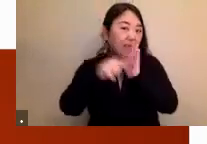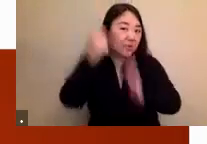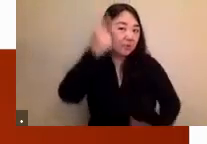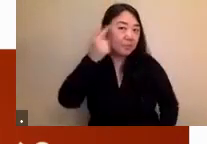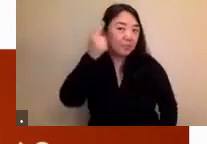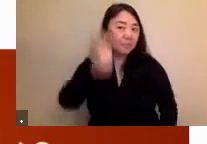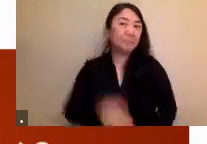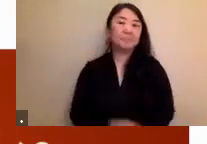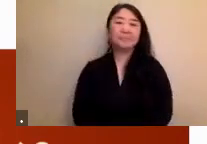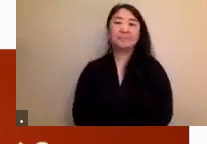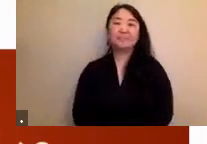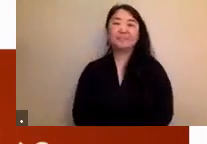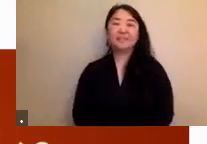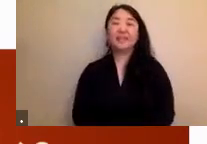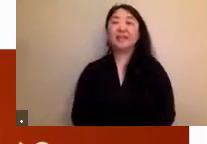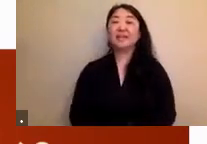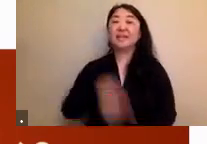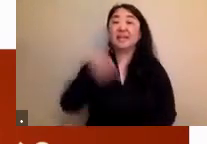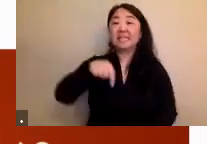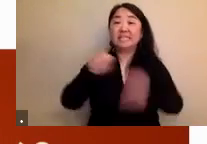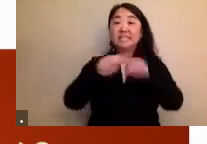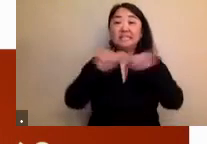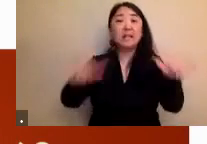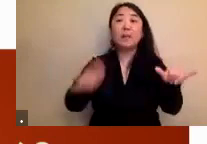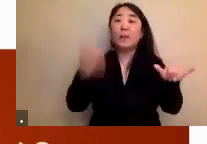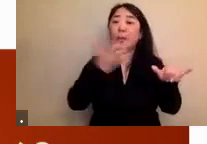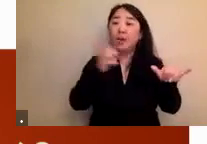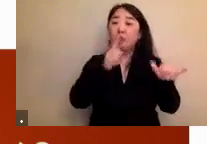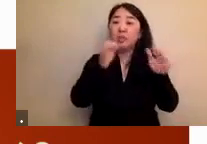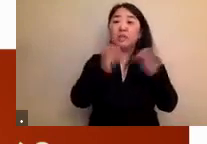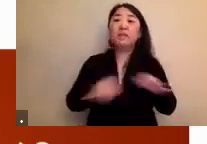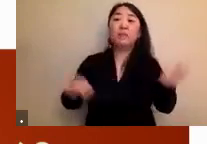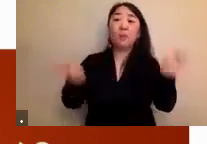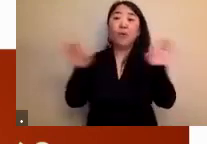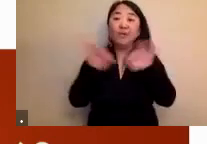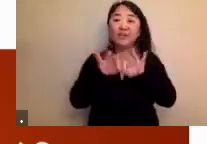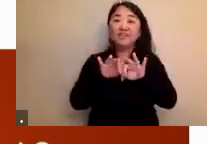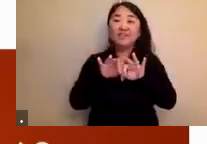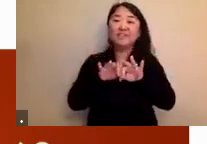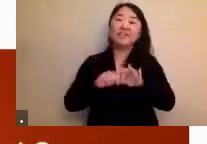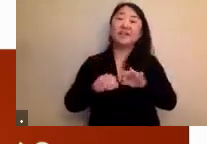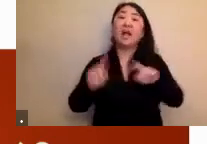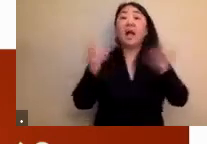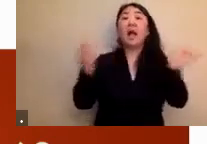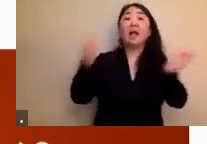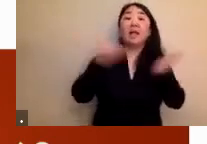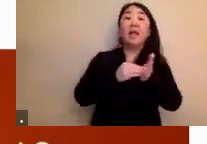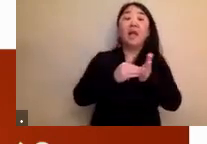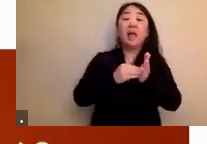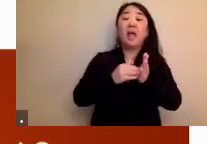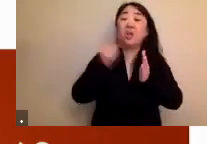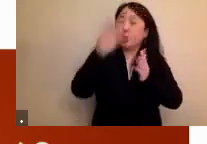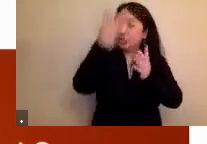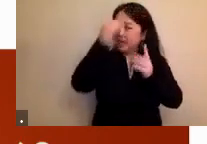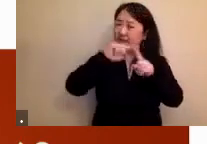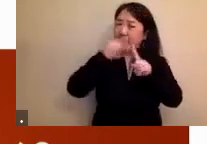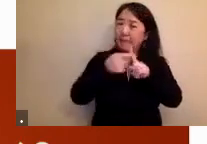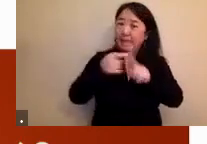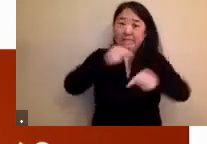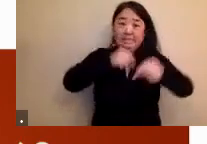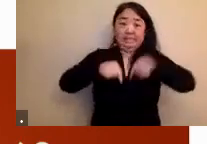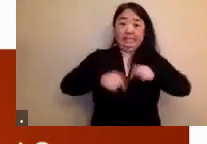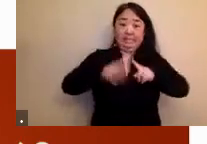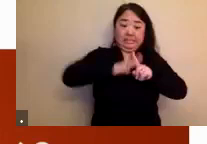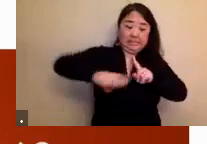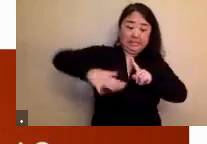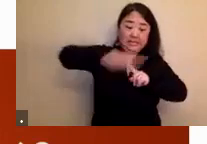So this system was really important. But again, if we're looking at the context of the time, we began